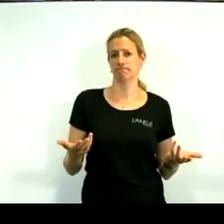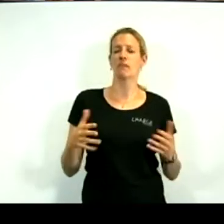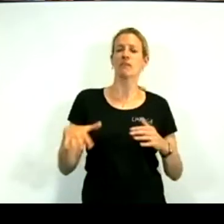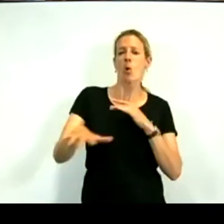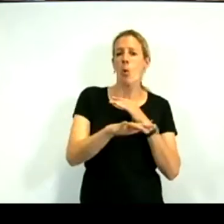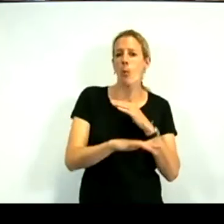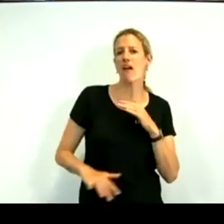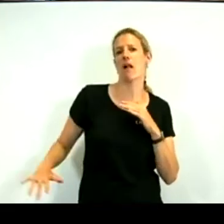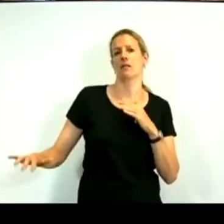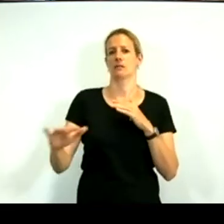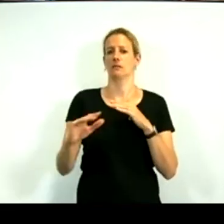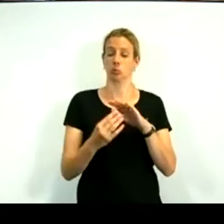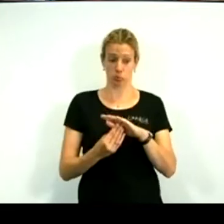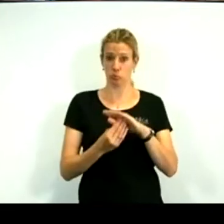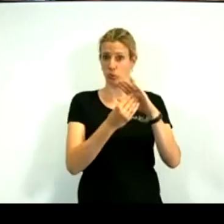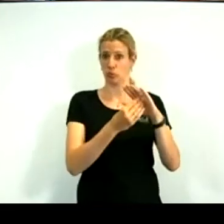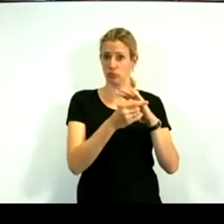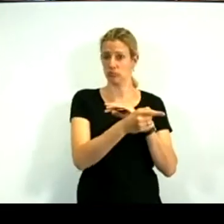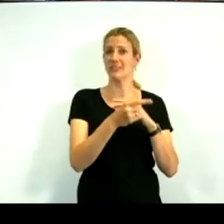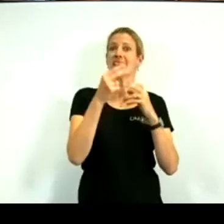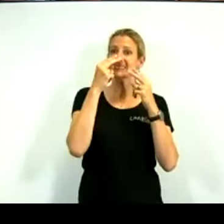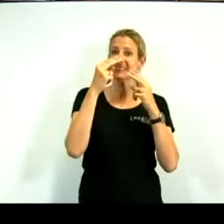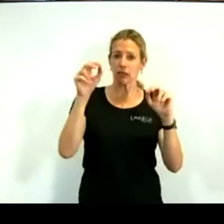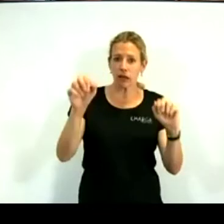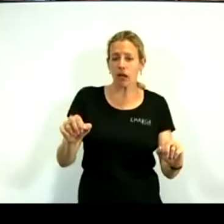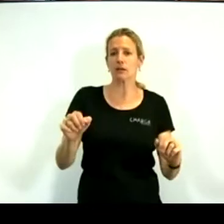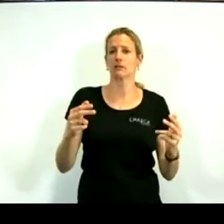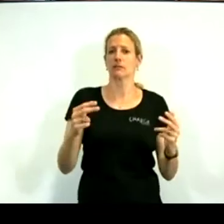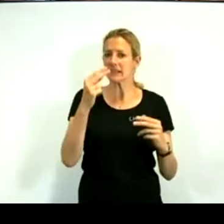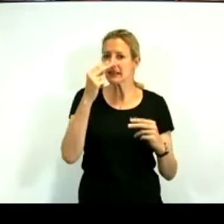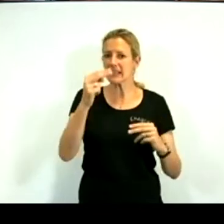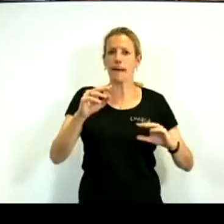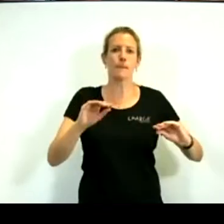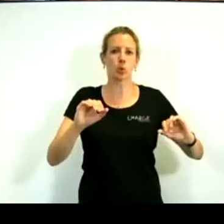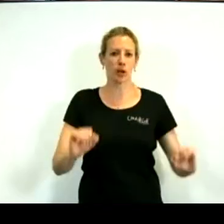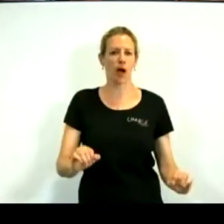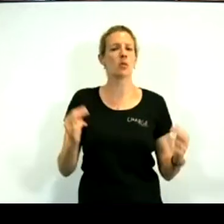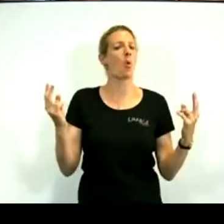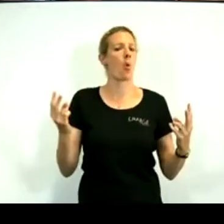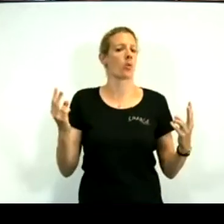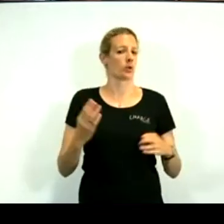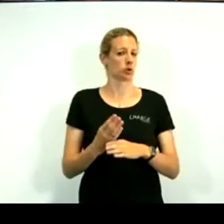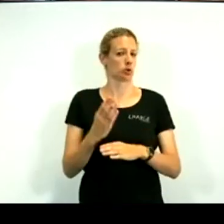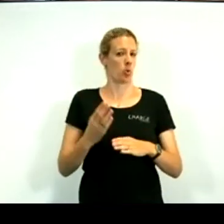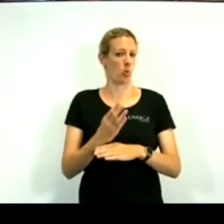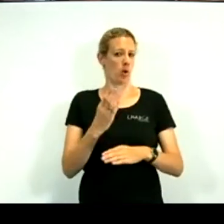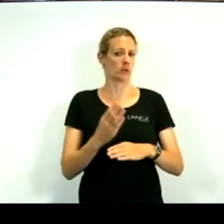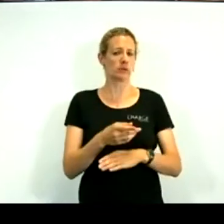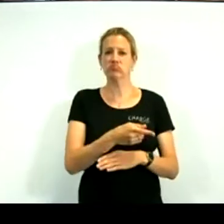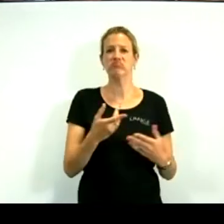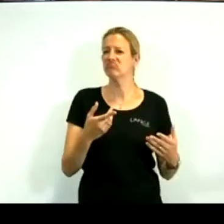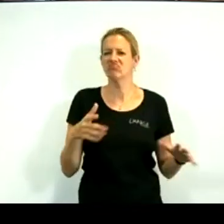how much does it make using vision really difficult and complicated? Is the light too bright or too